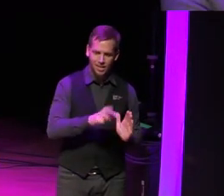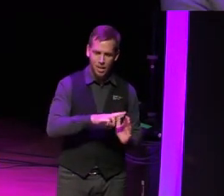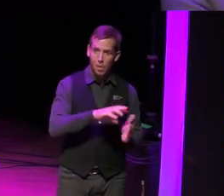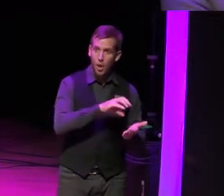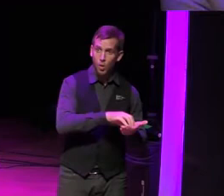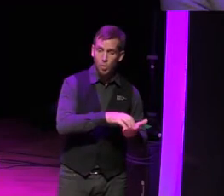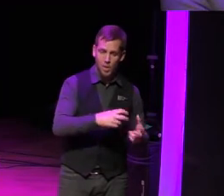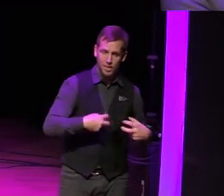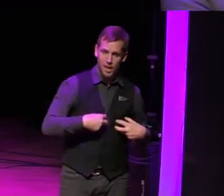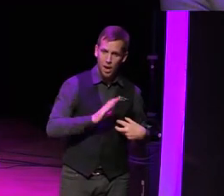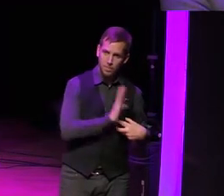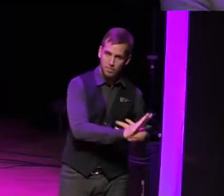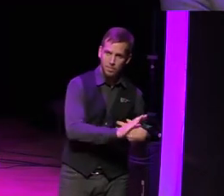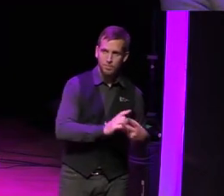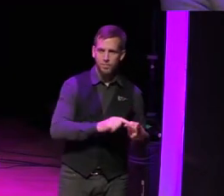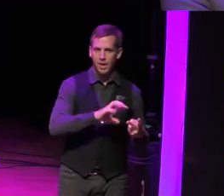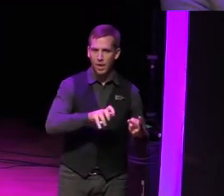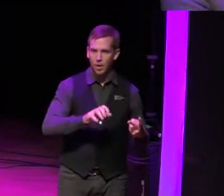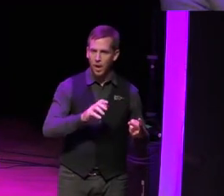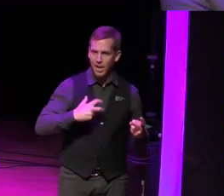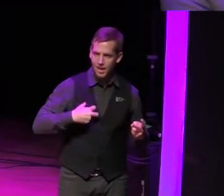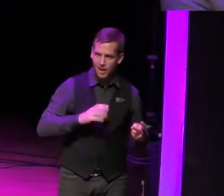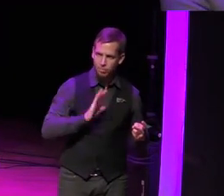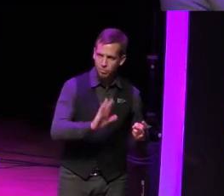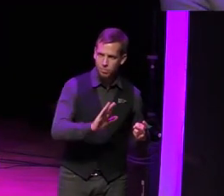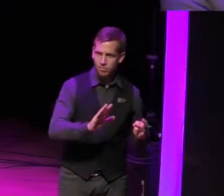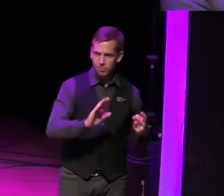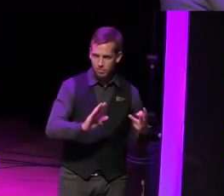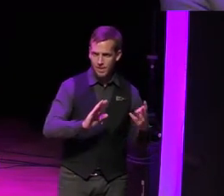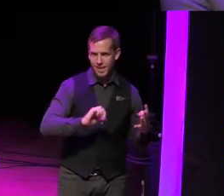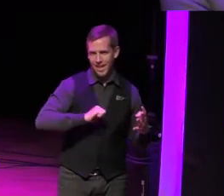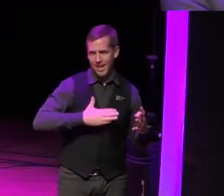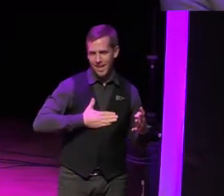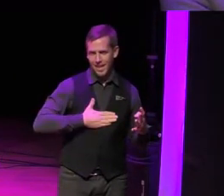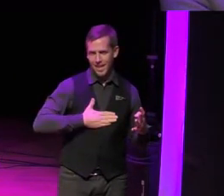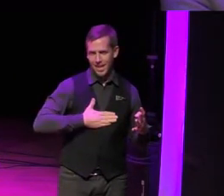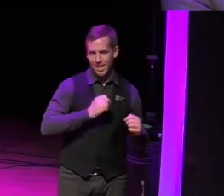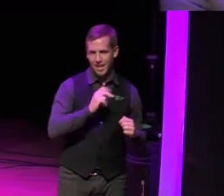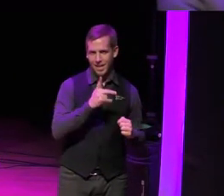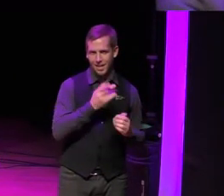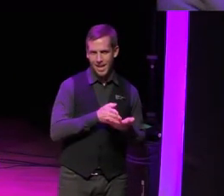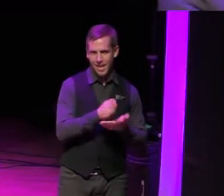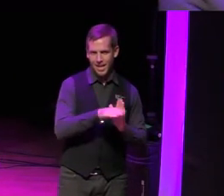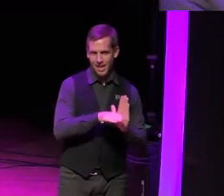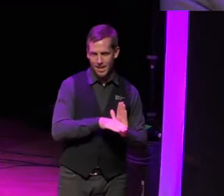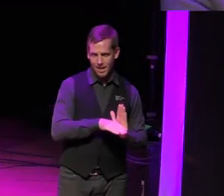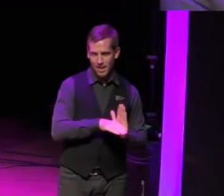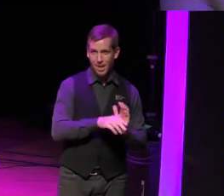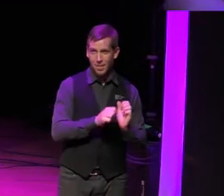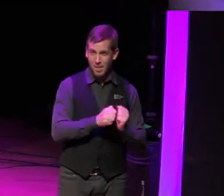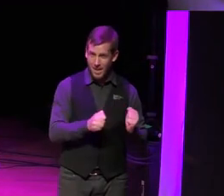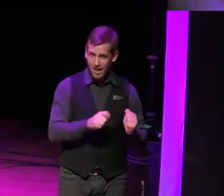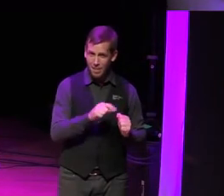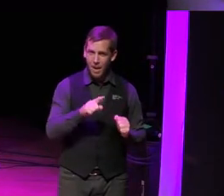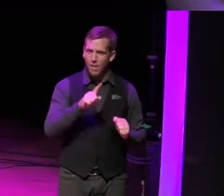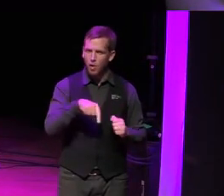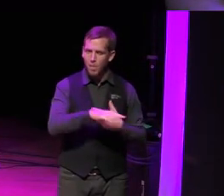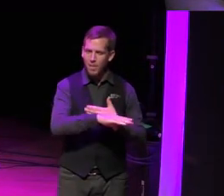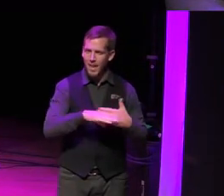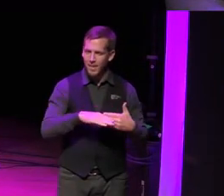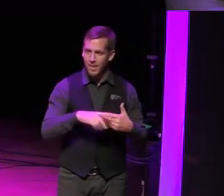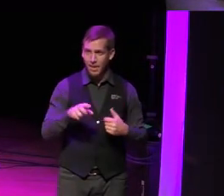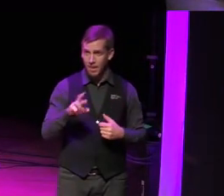people, public protector, you create your own code. At the end of the day, some codes are too limited. For example,